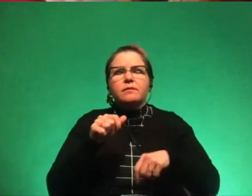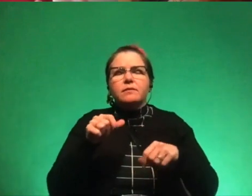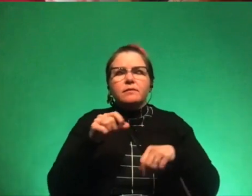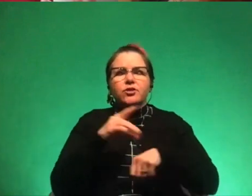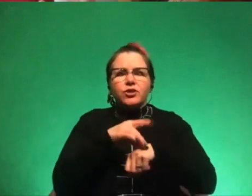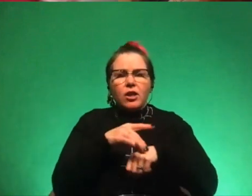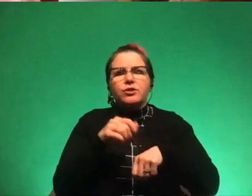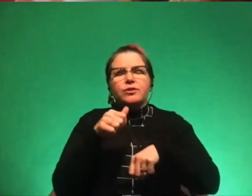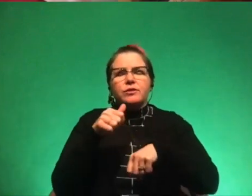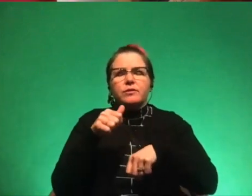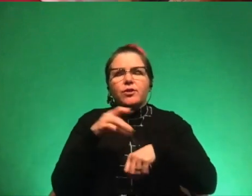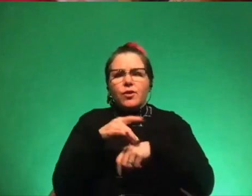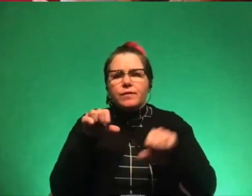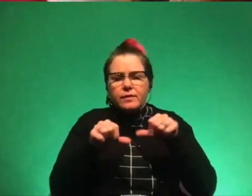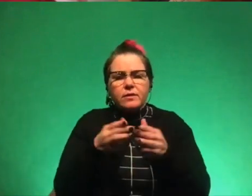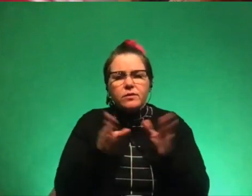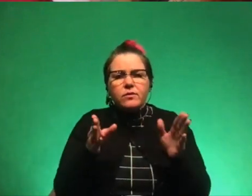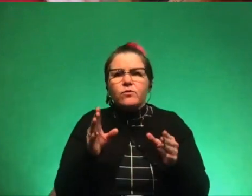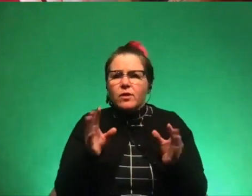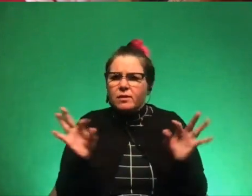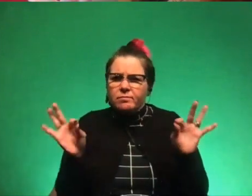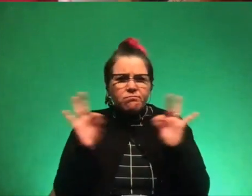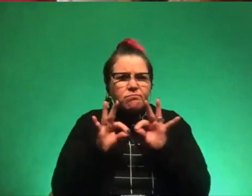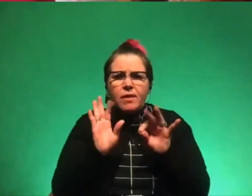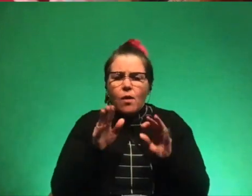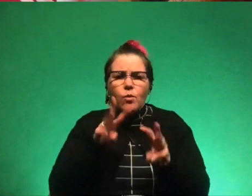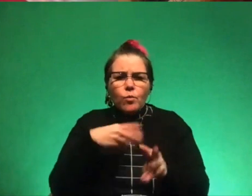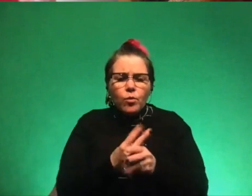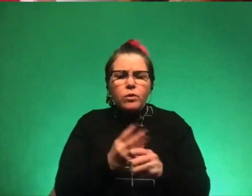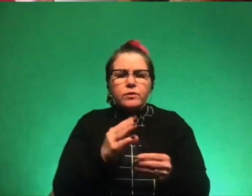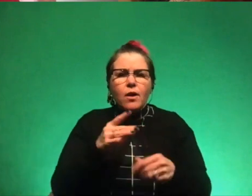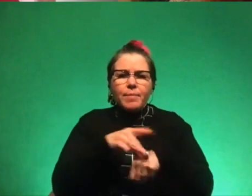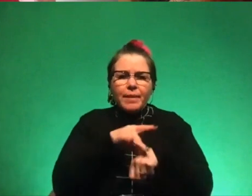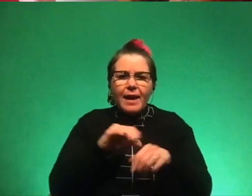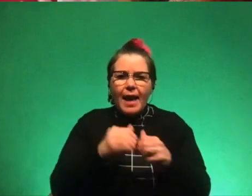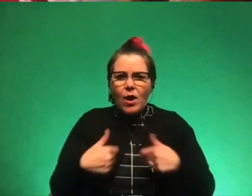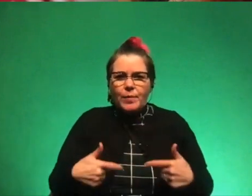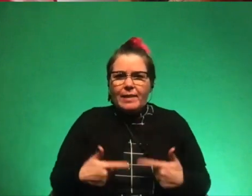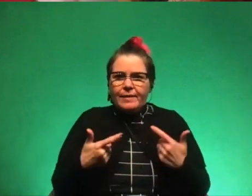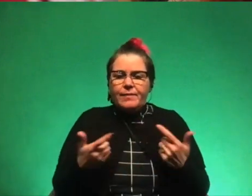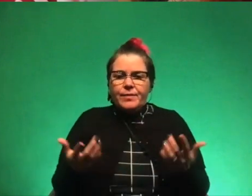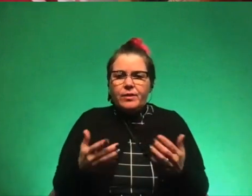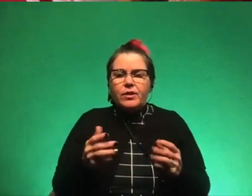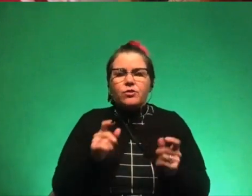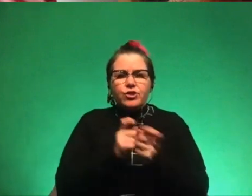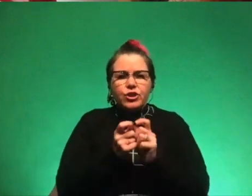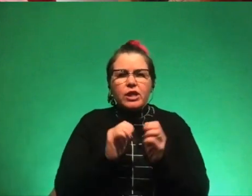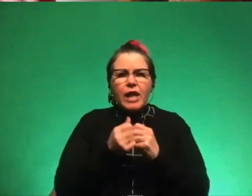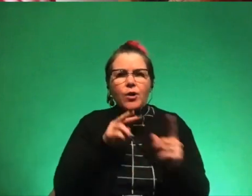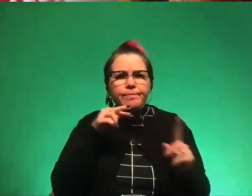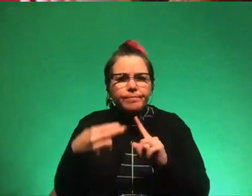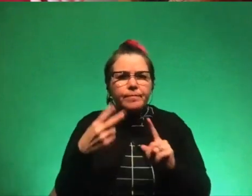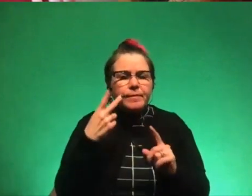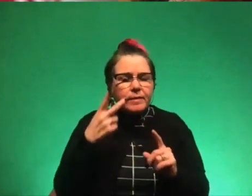to our world, our planet, and how we live in it. It changes, you know, how you see the landscape and how you see the